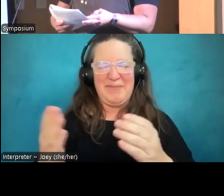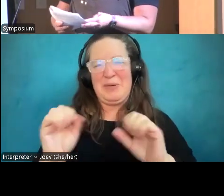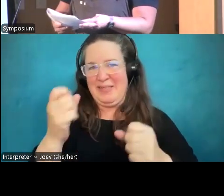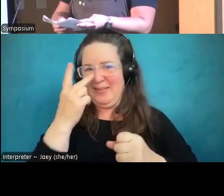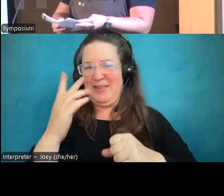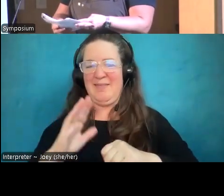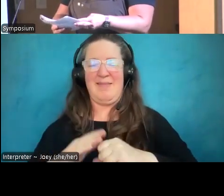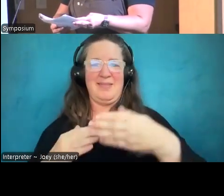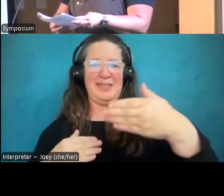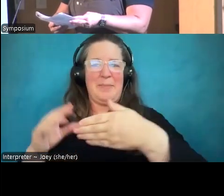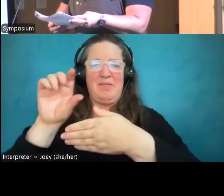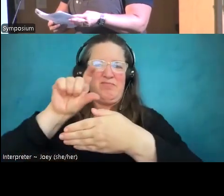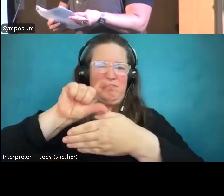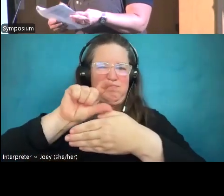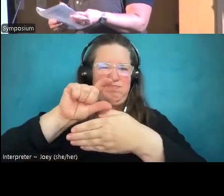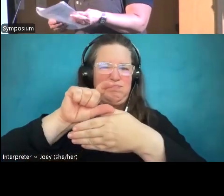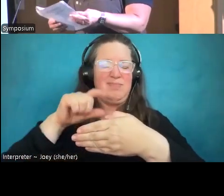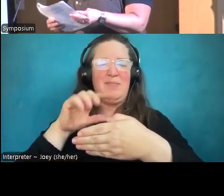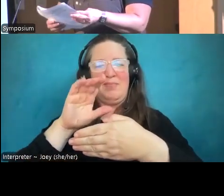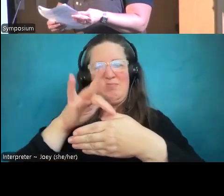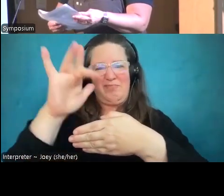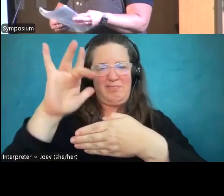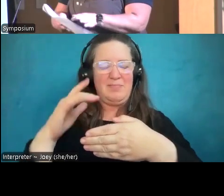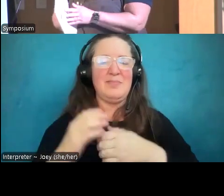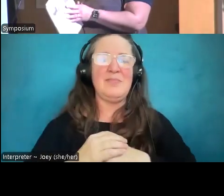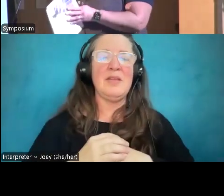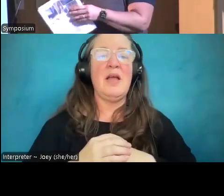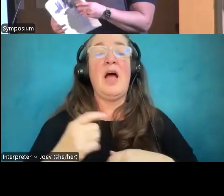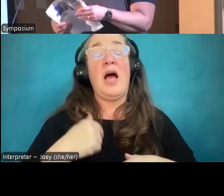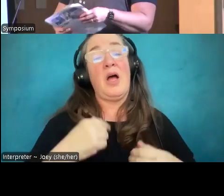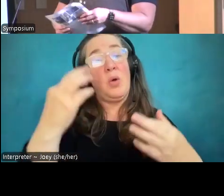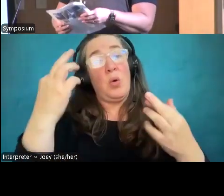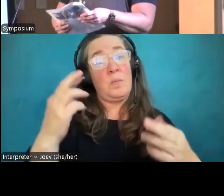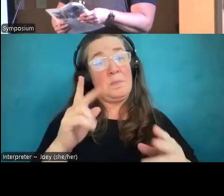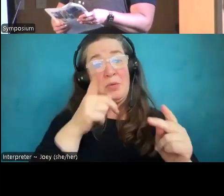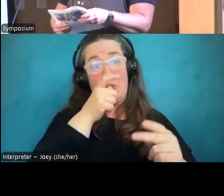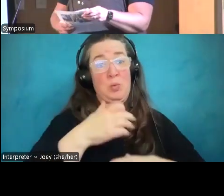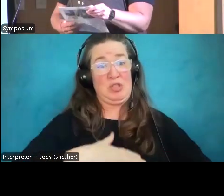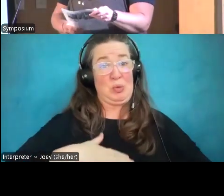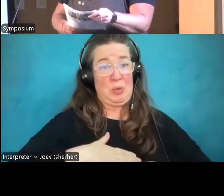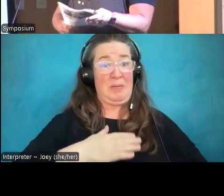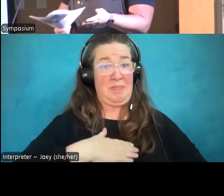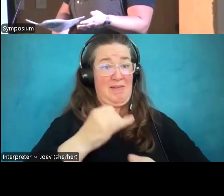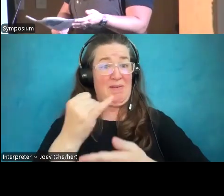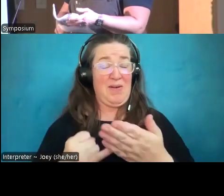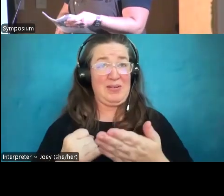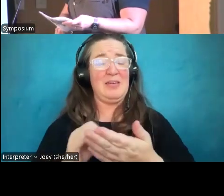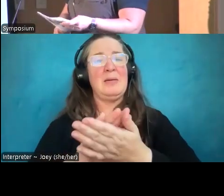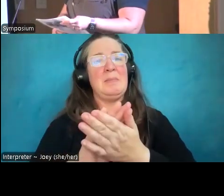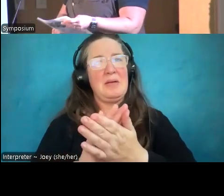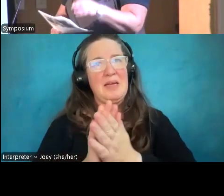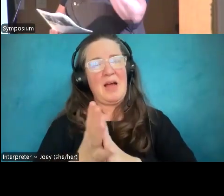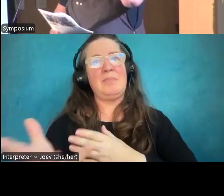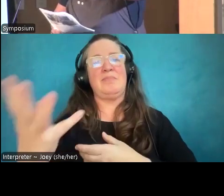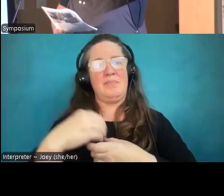Dot Along AK because I do hope that those that enjoy my pieces become part of my dot painting journey with me.